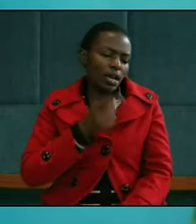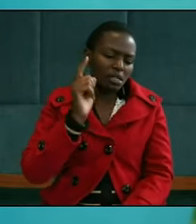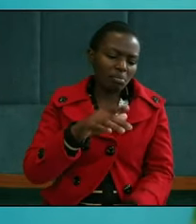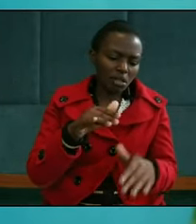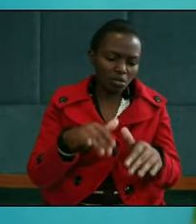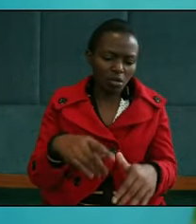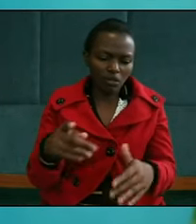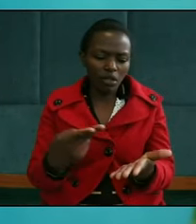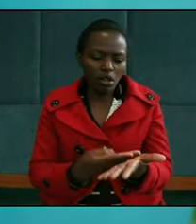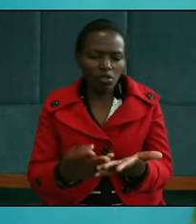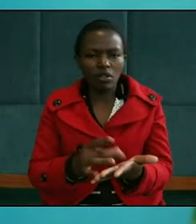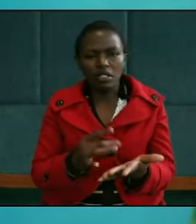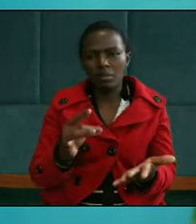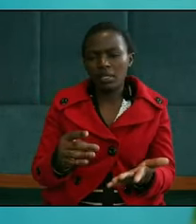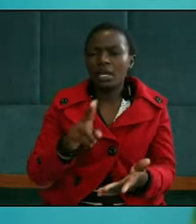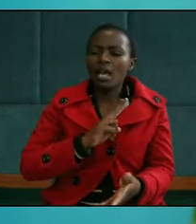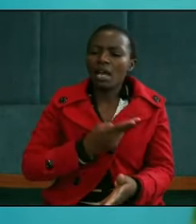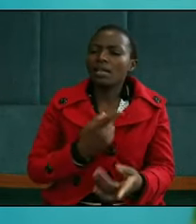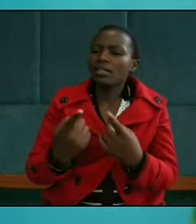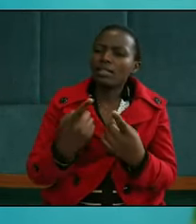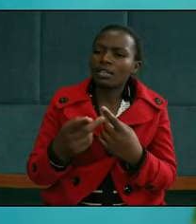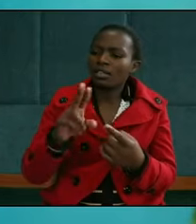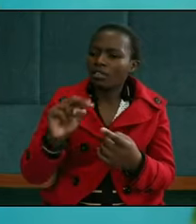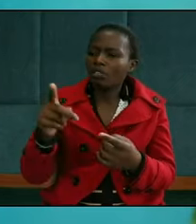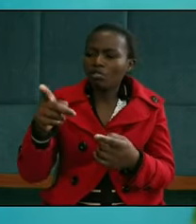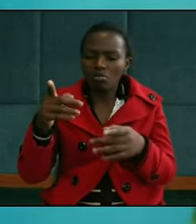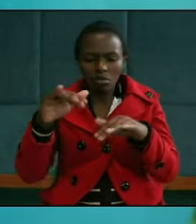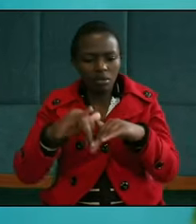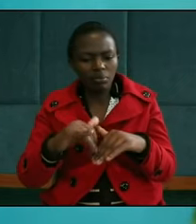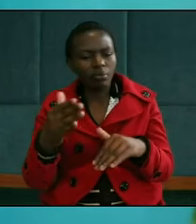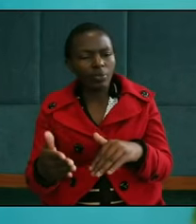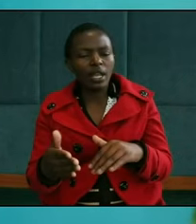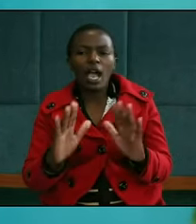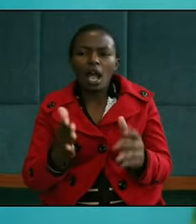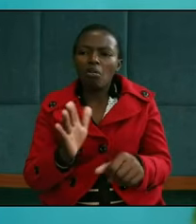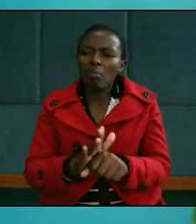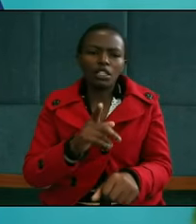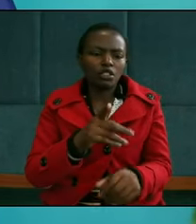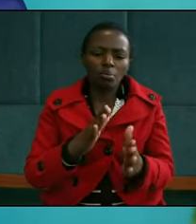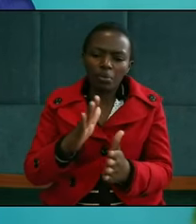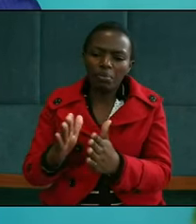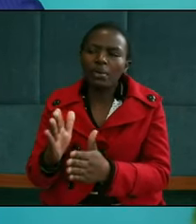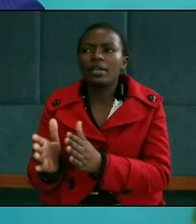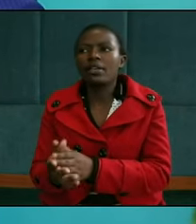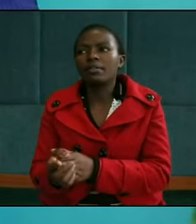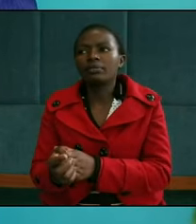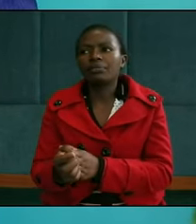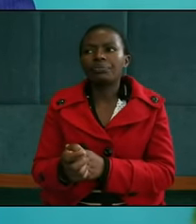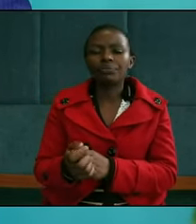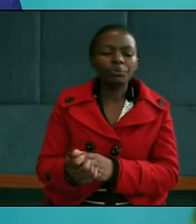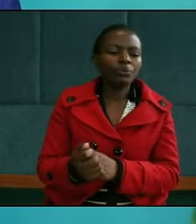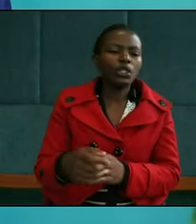we stay here like that time, but it simply means how much are we prepared? One major strategy about